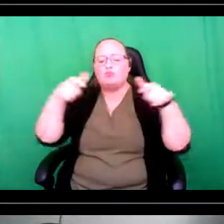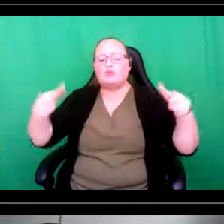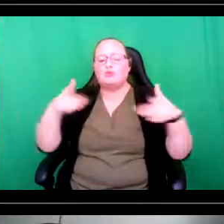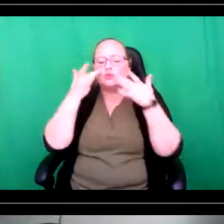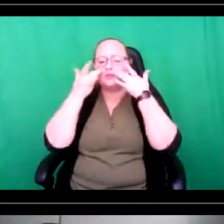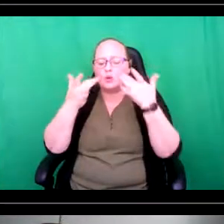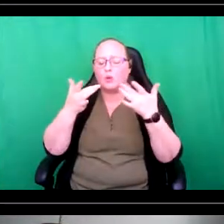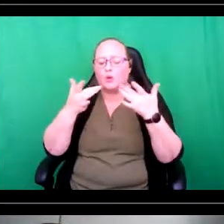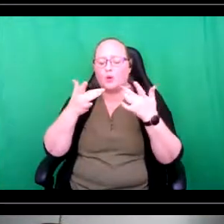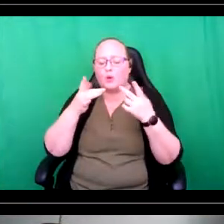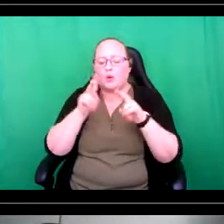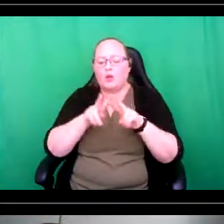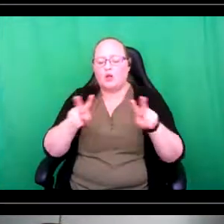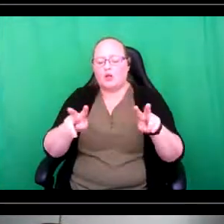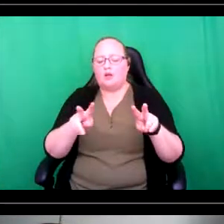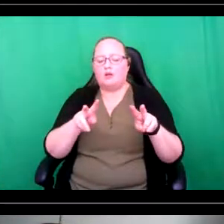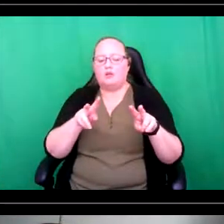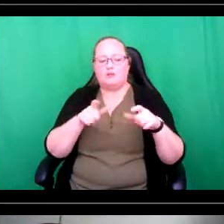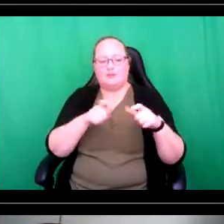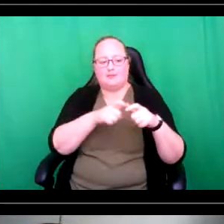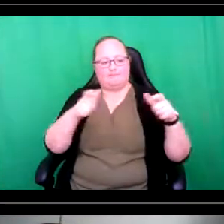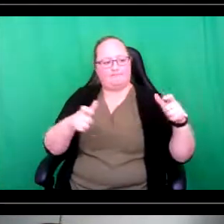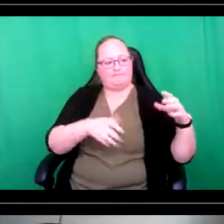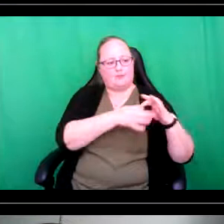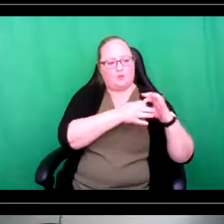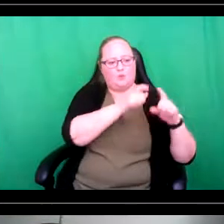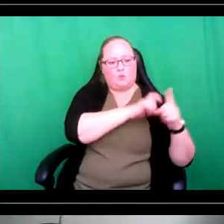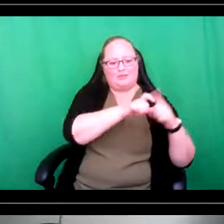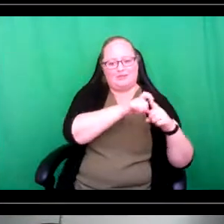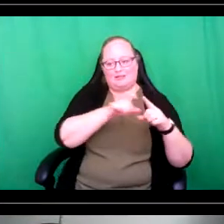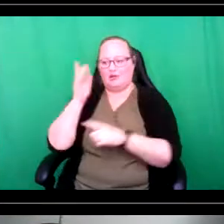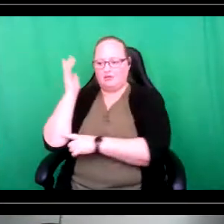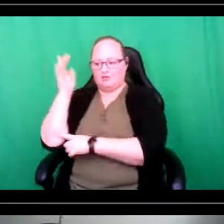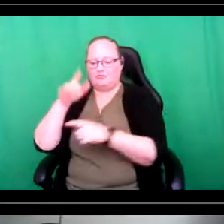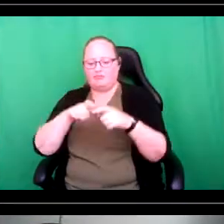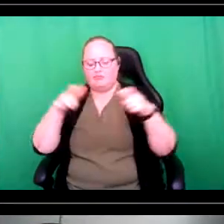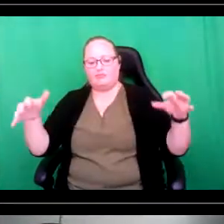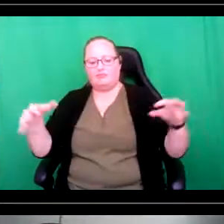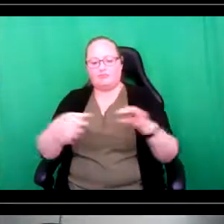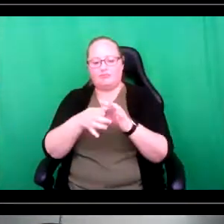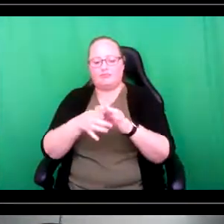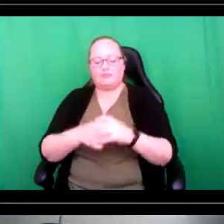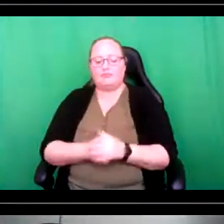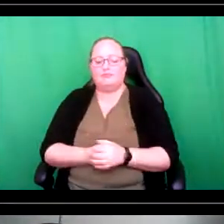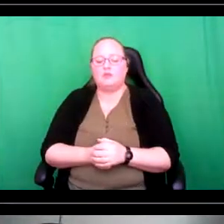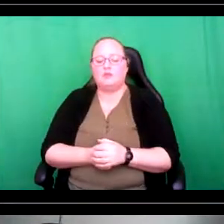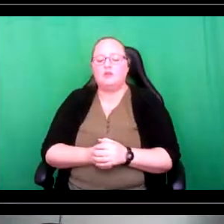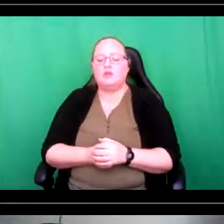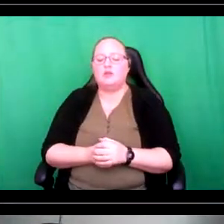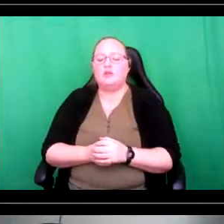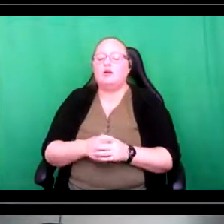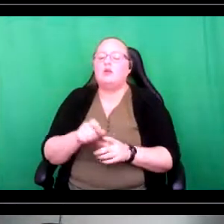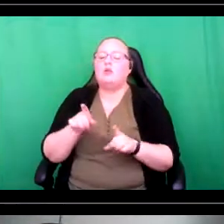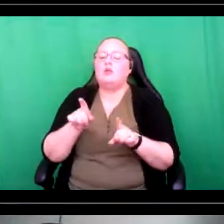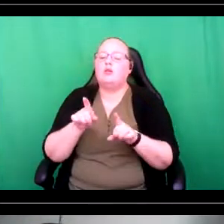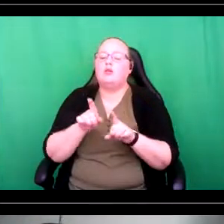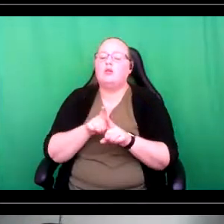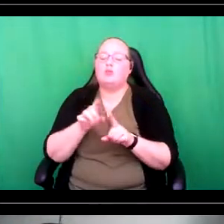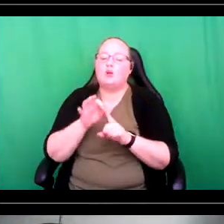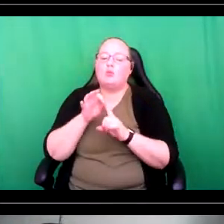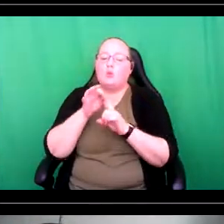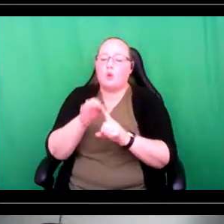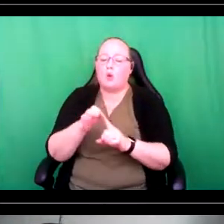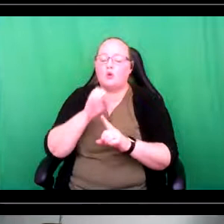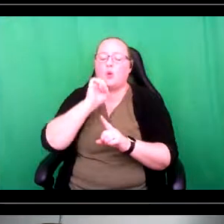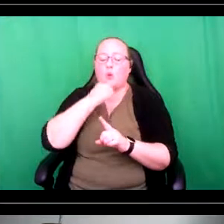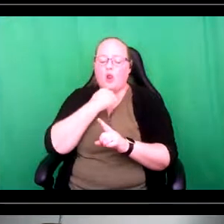set out earlier. In addition to the Lower Thames Crossing proposals, We're also proposing to provide a new 100-hectare